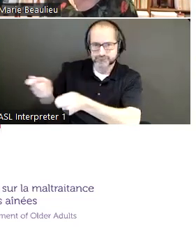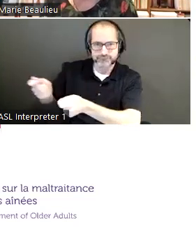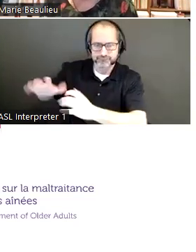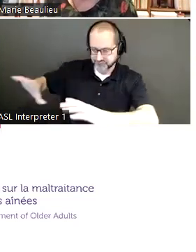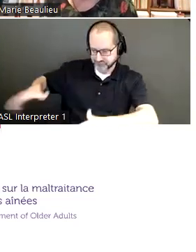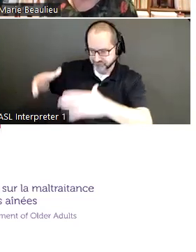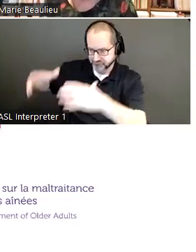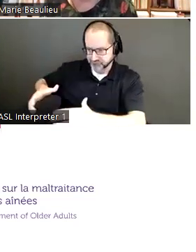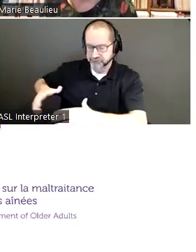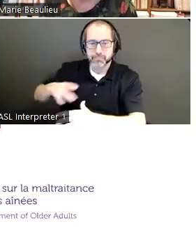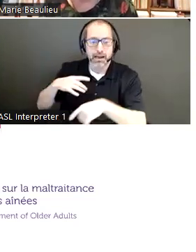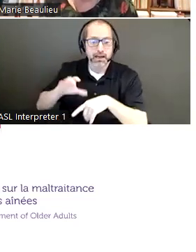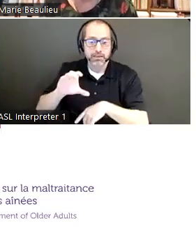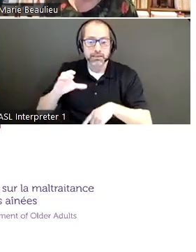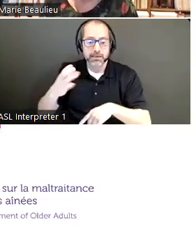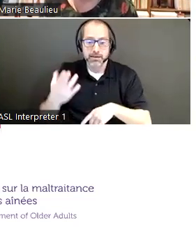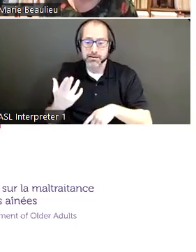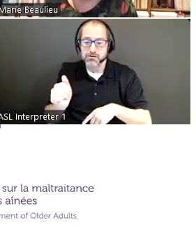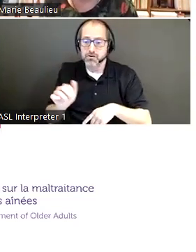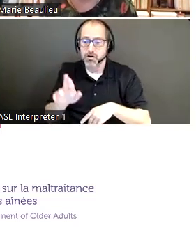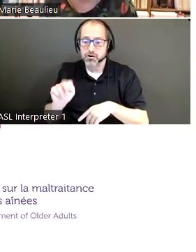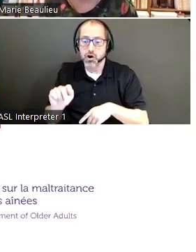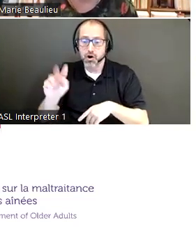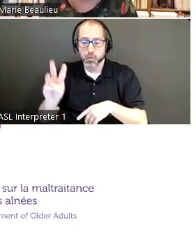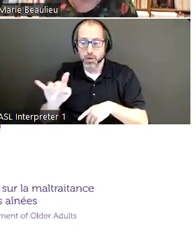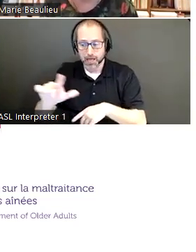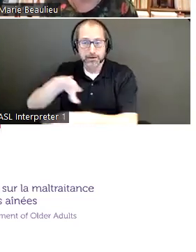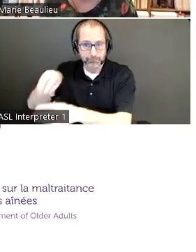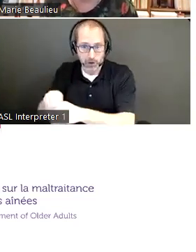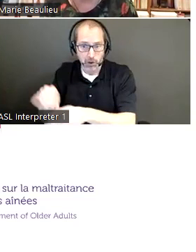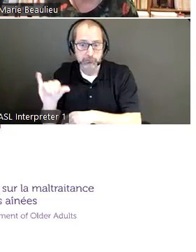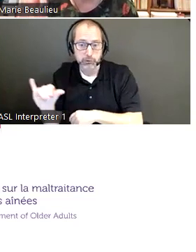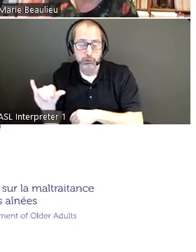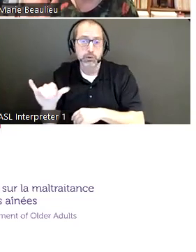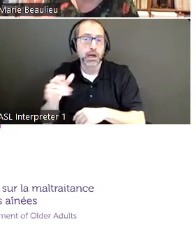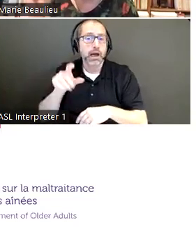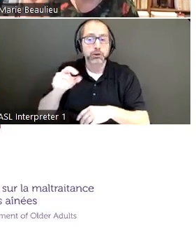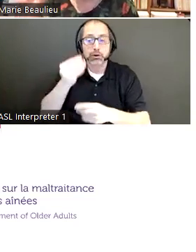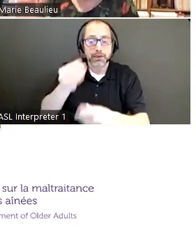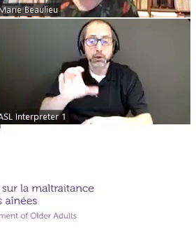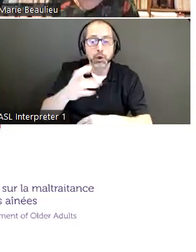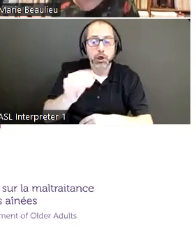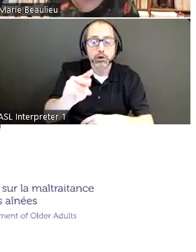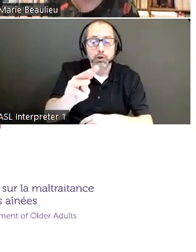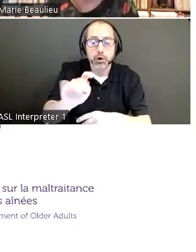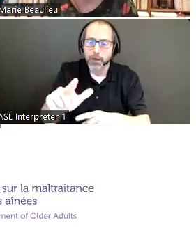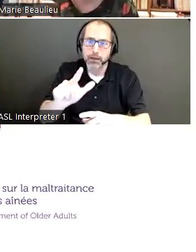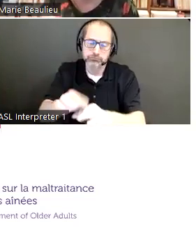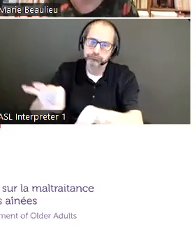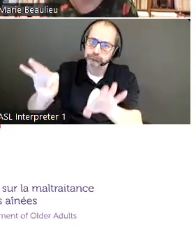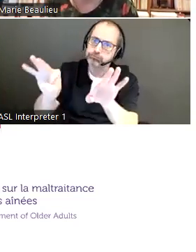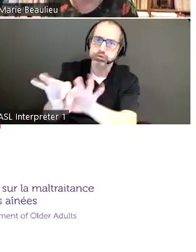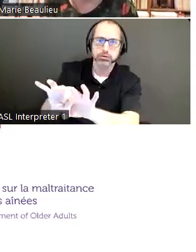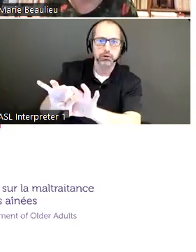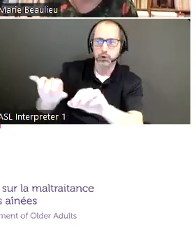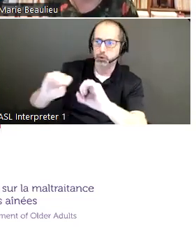Chartwell was also involved. I will talk a little bit more about it, but I just want to tell you that even if Chartwell has been pivotal to start